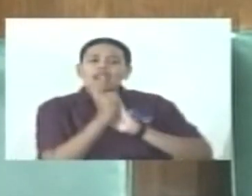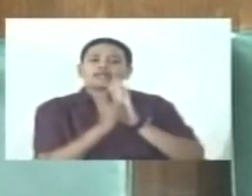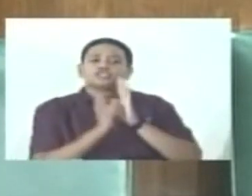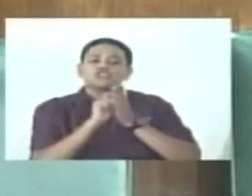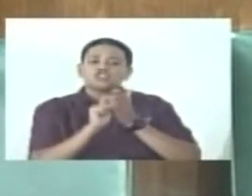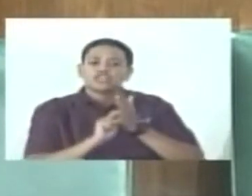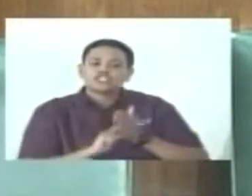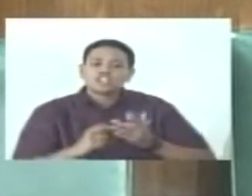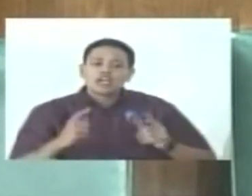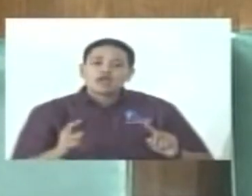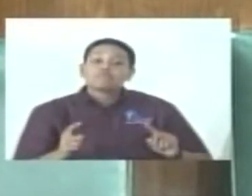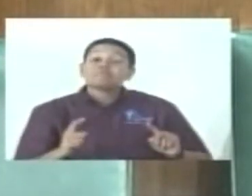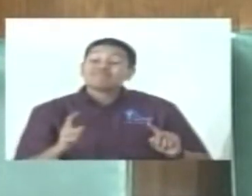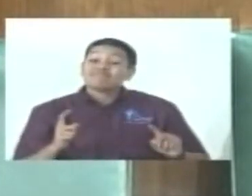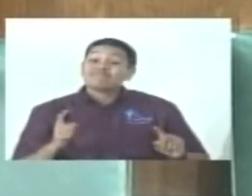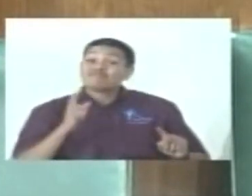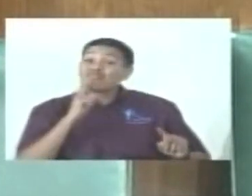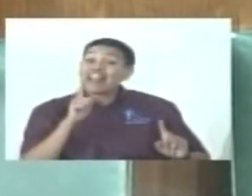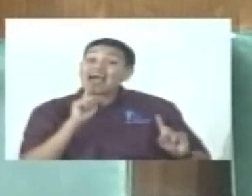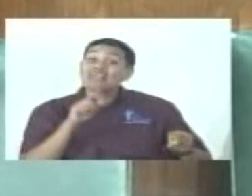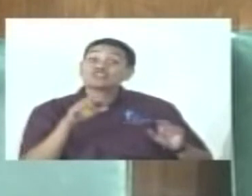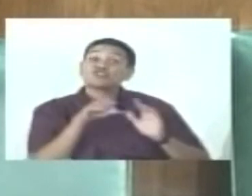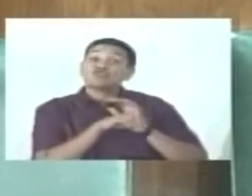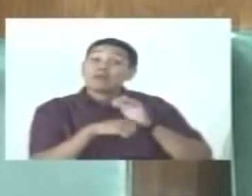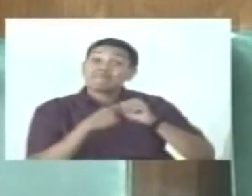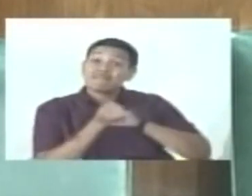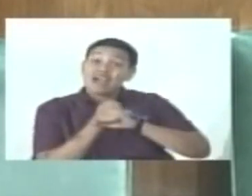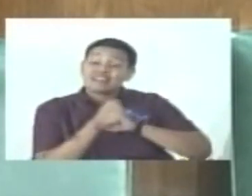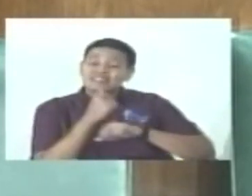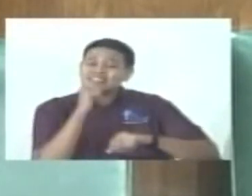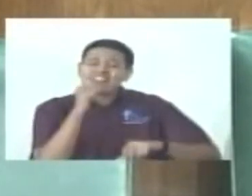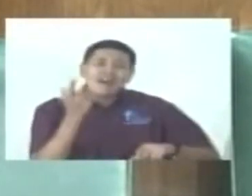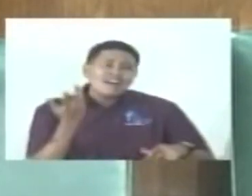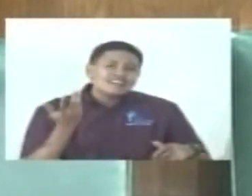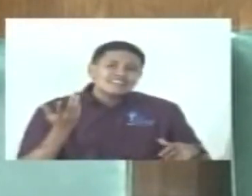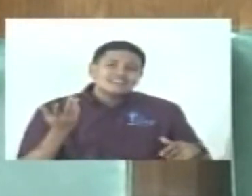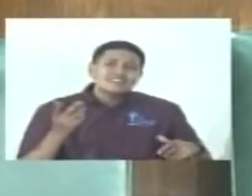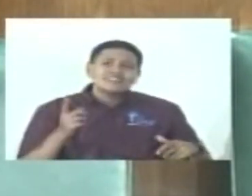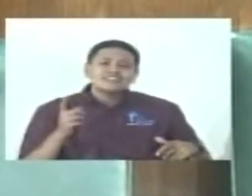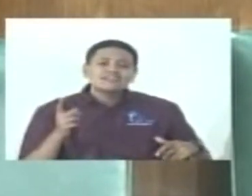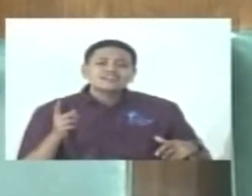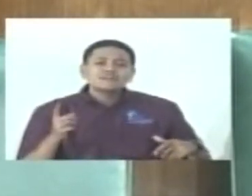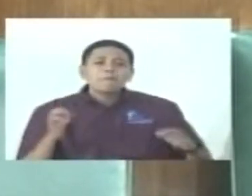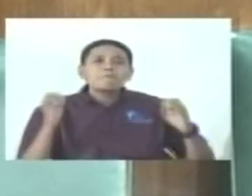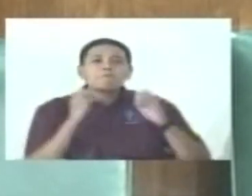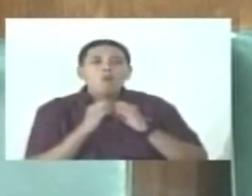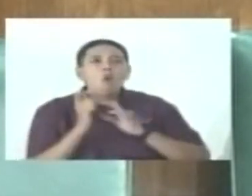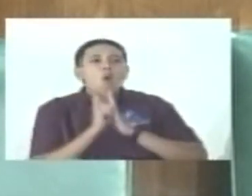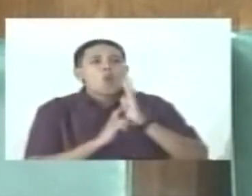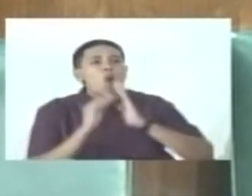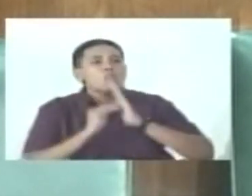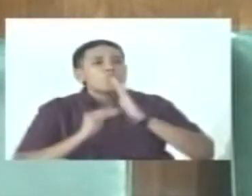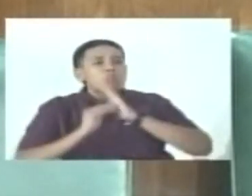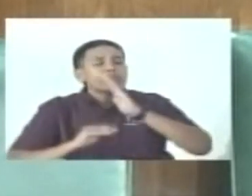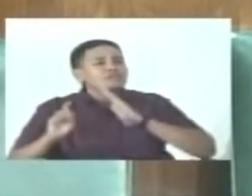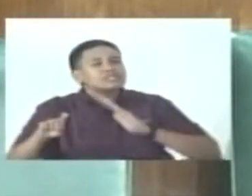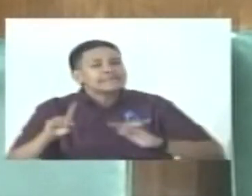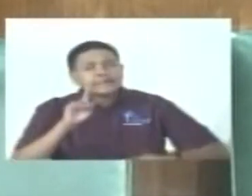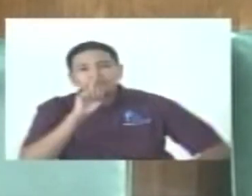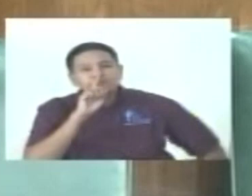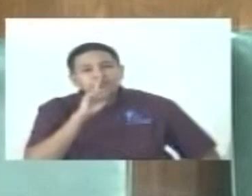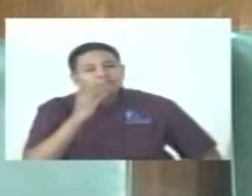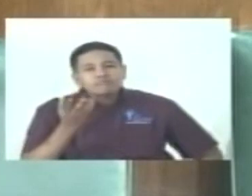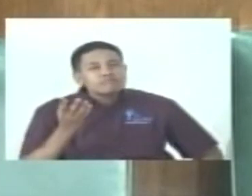legislation. Even though the answer to crime fighting is not really more legislation, it's